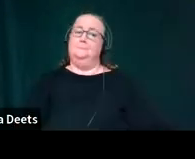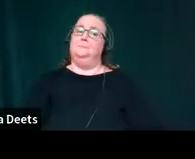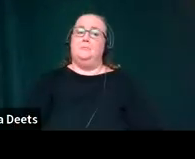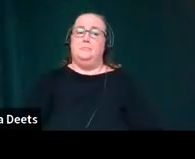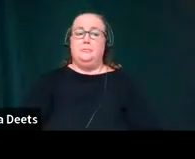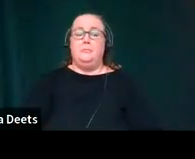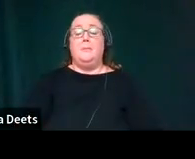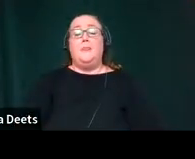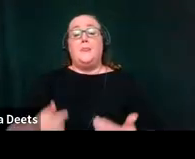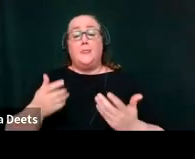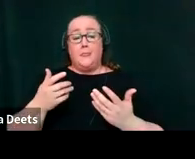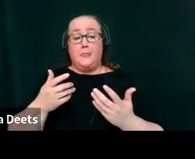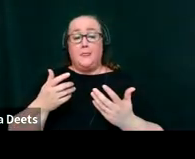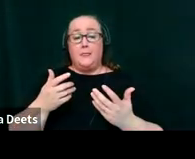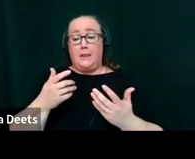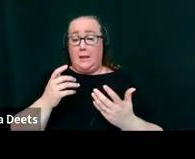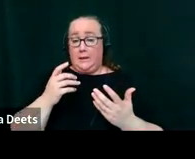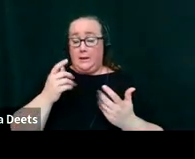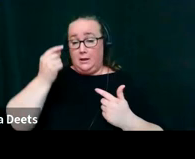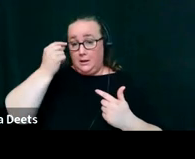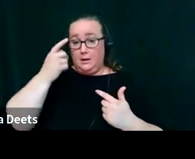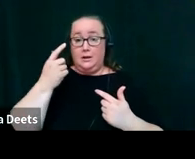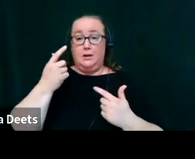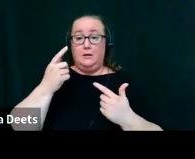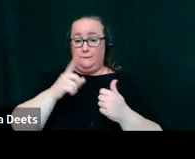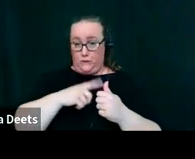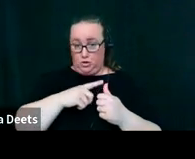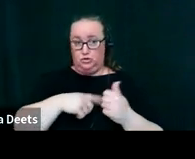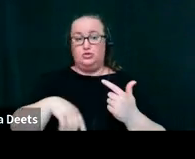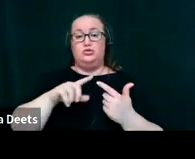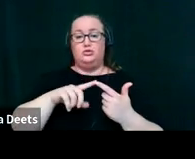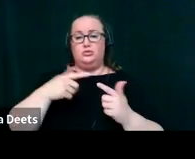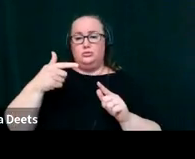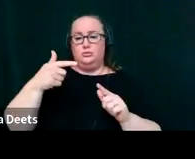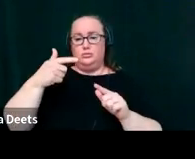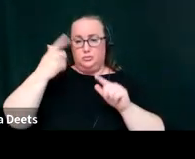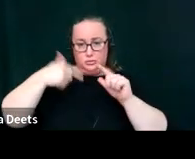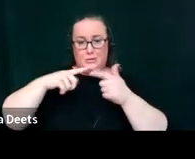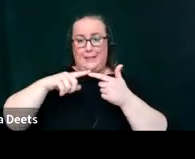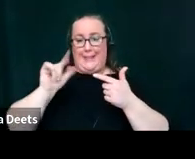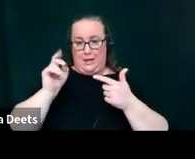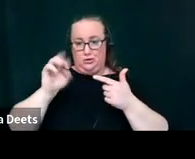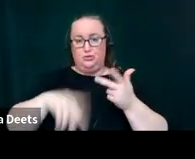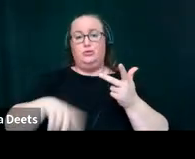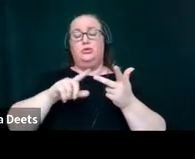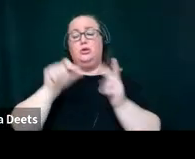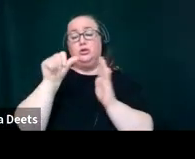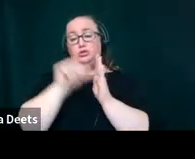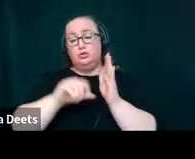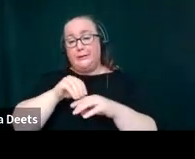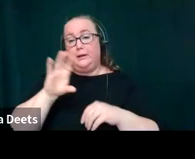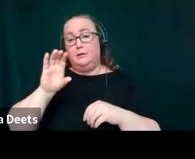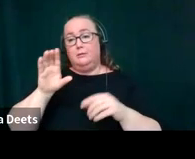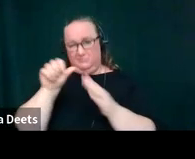The mainstays of glaucoma management include eye drops, laser that's done in the office, or surgery that's done in the operating